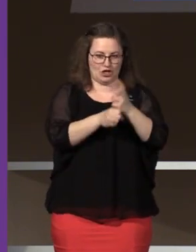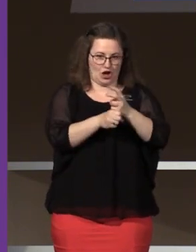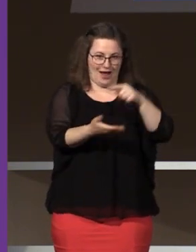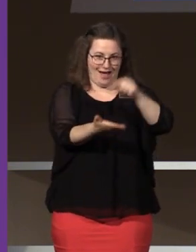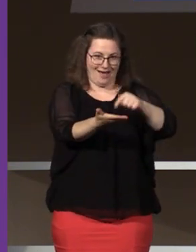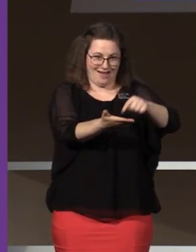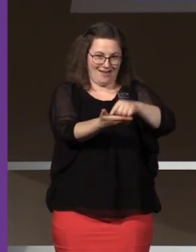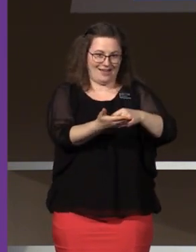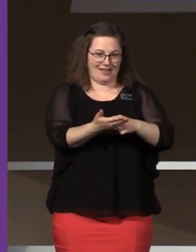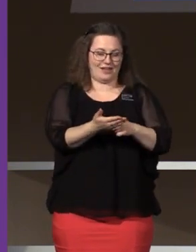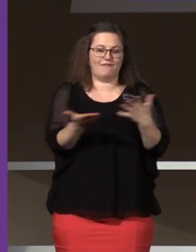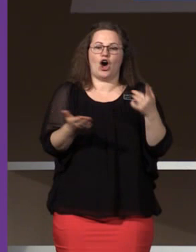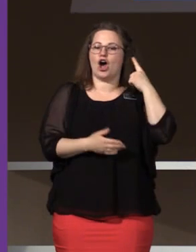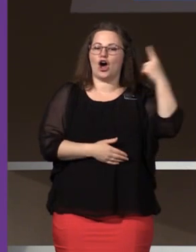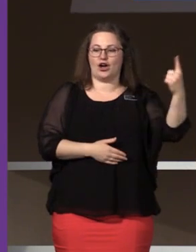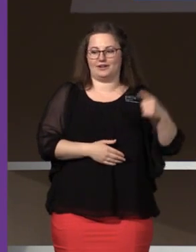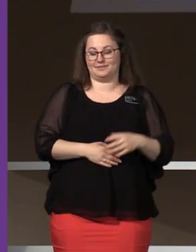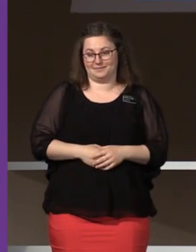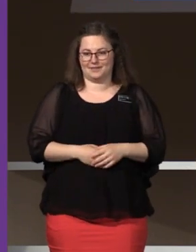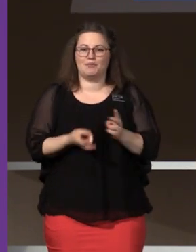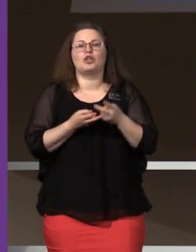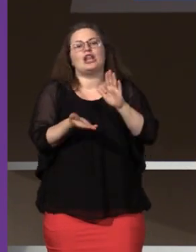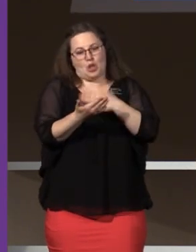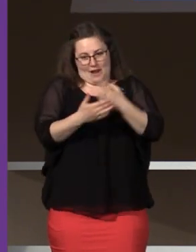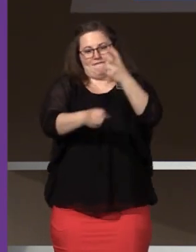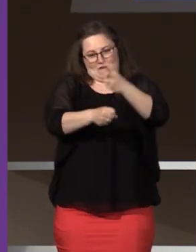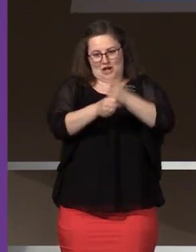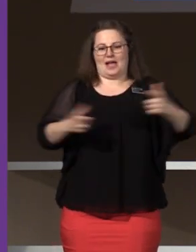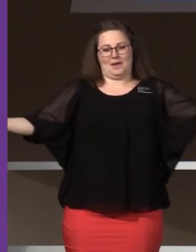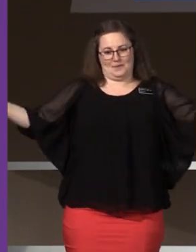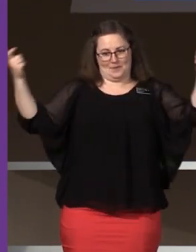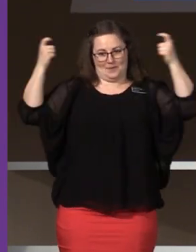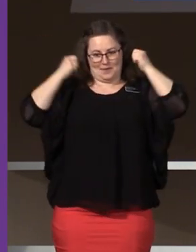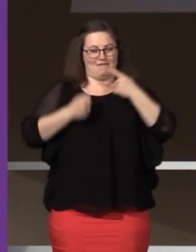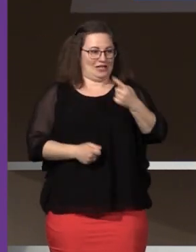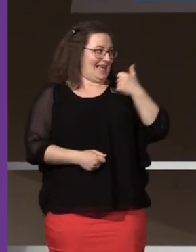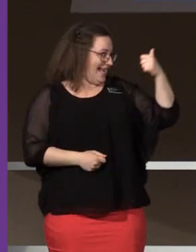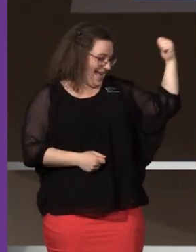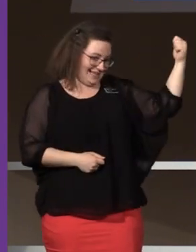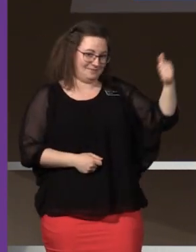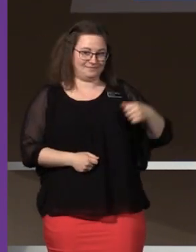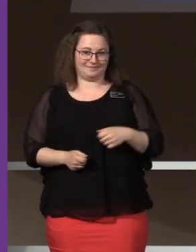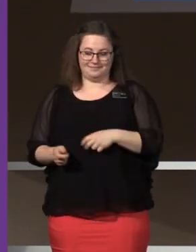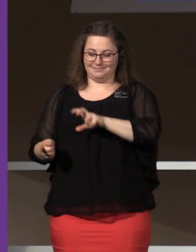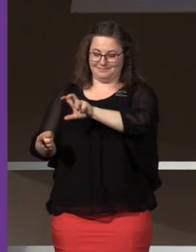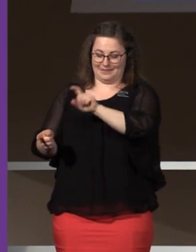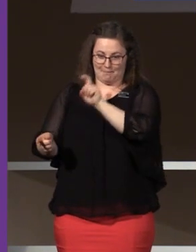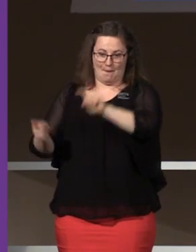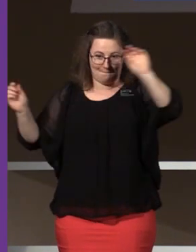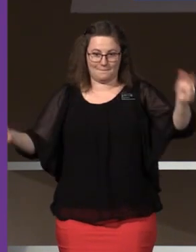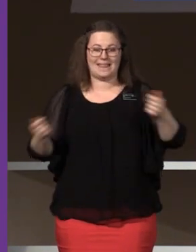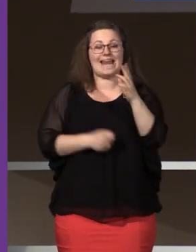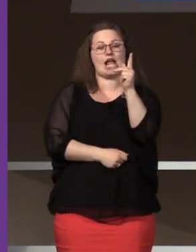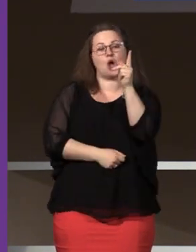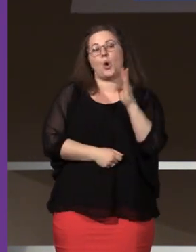app or the body of an email or something. And I want you to absolutely try your hardest to listen to this